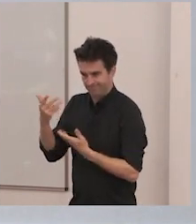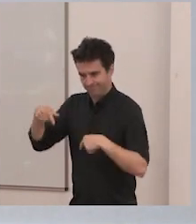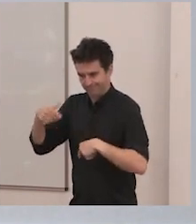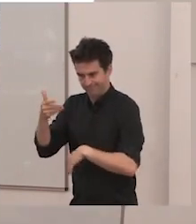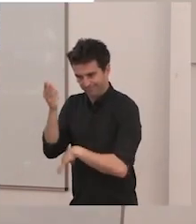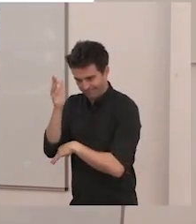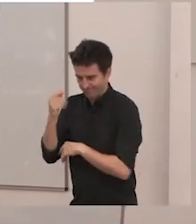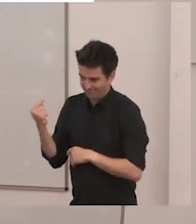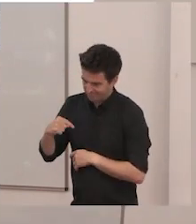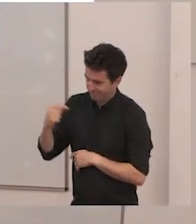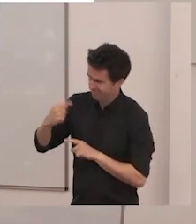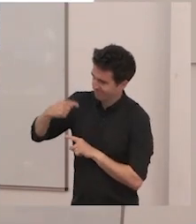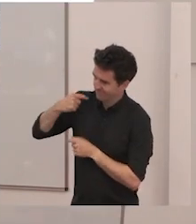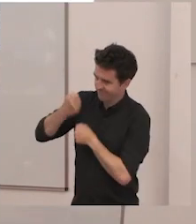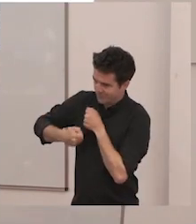Rosemary.